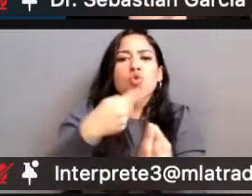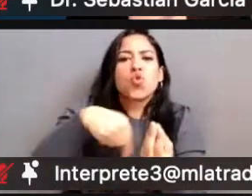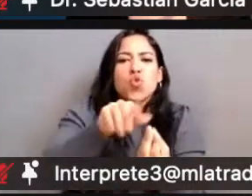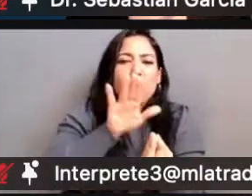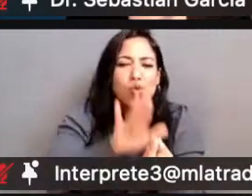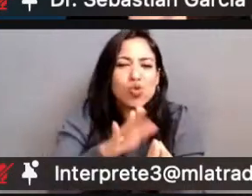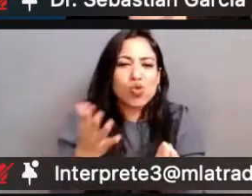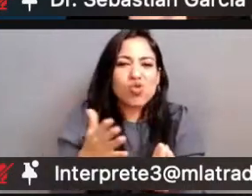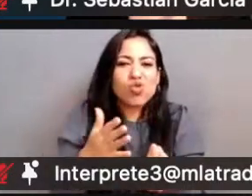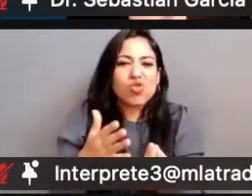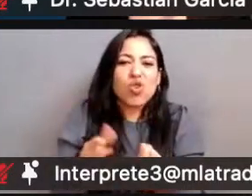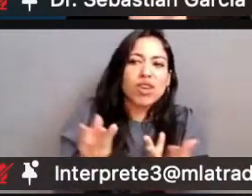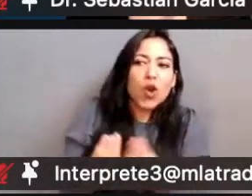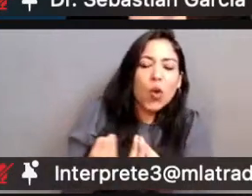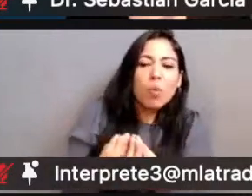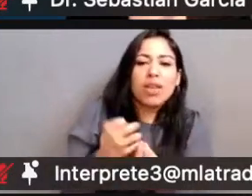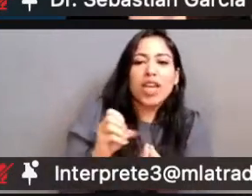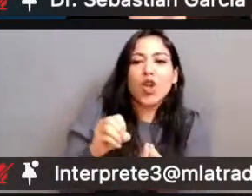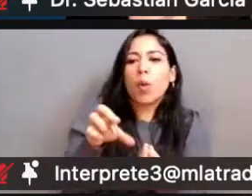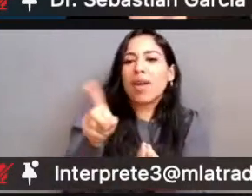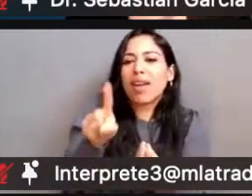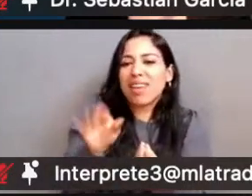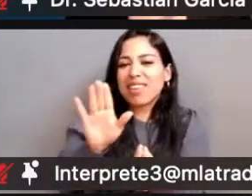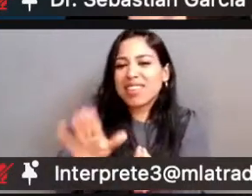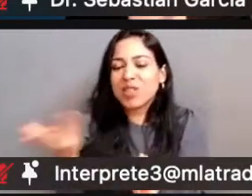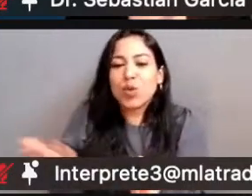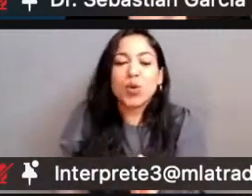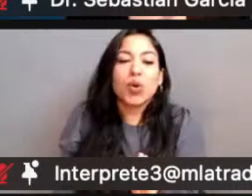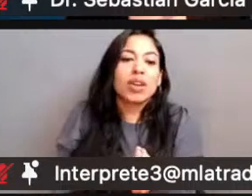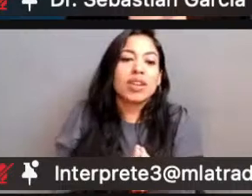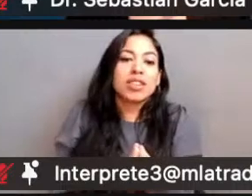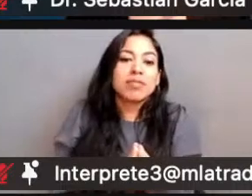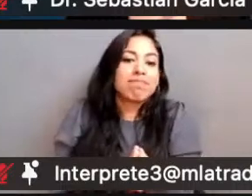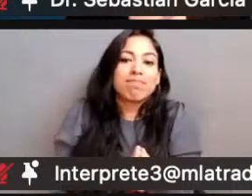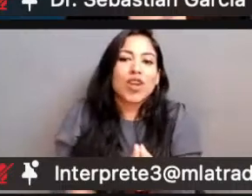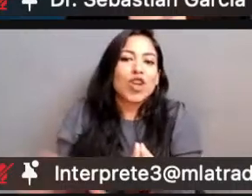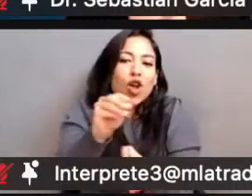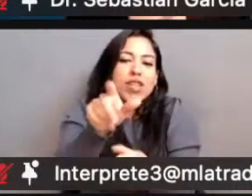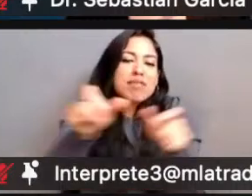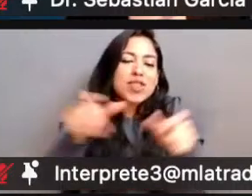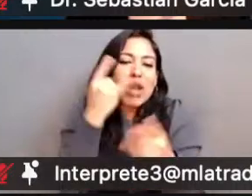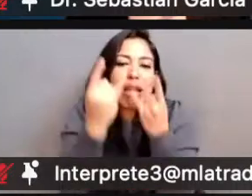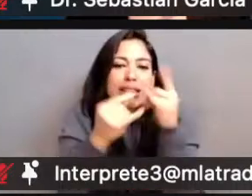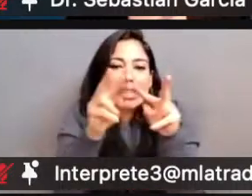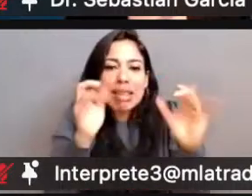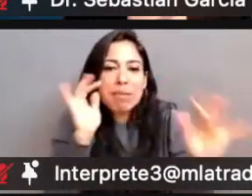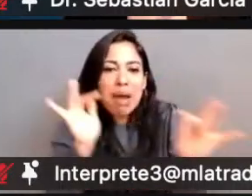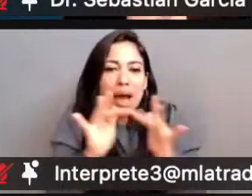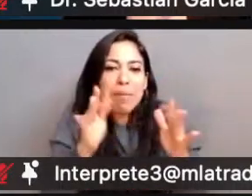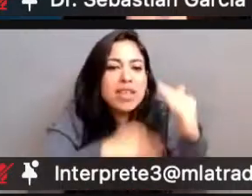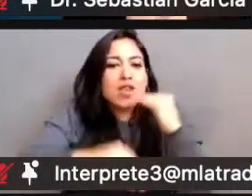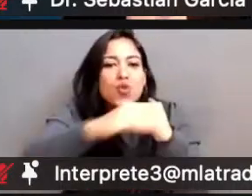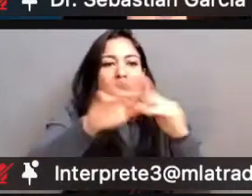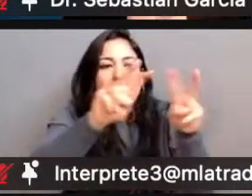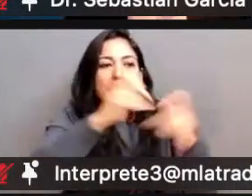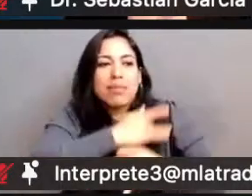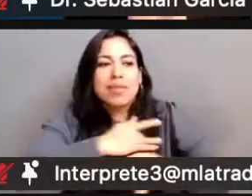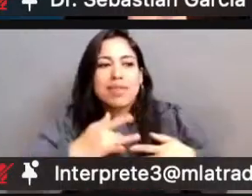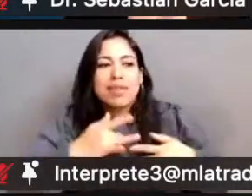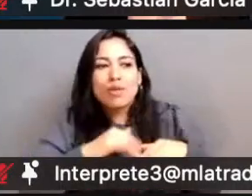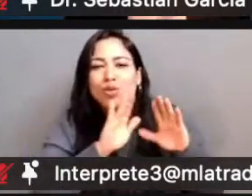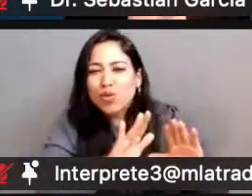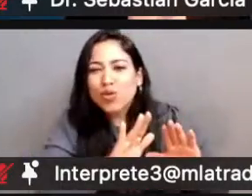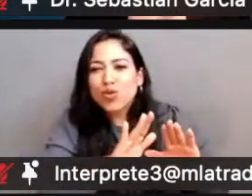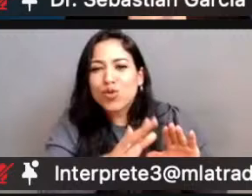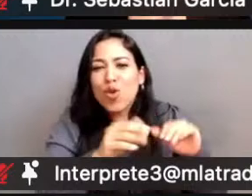the network of our colleagues from PAHO, and all the colleagues interested in the topic of inequality